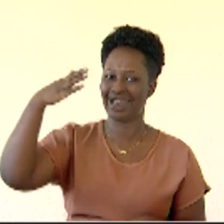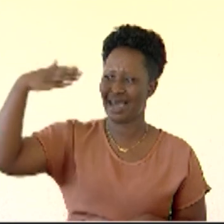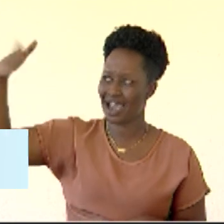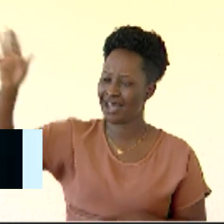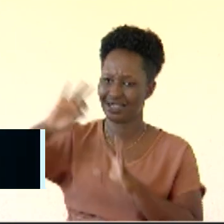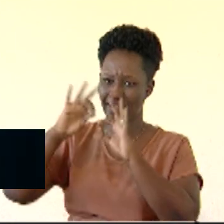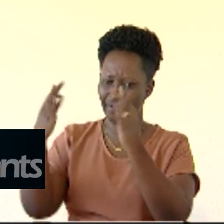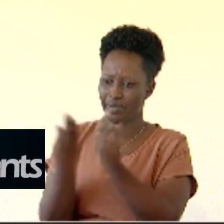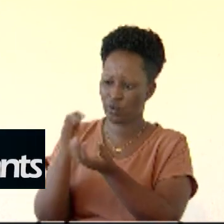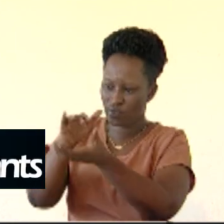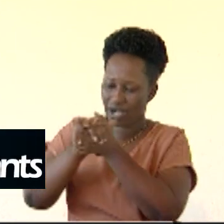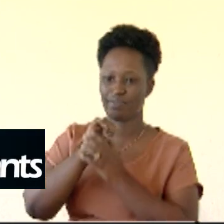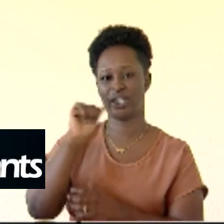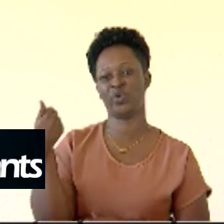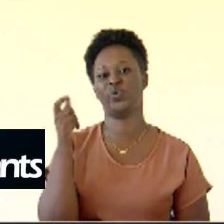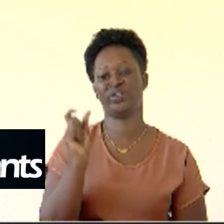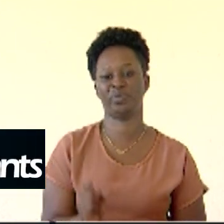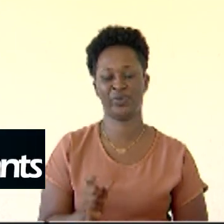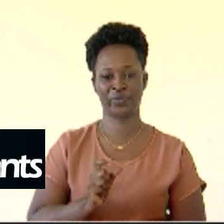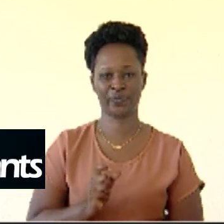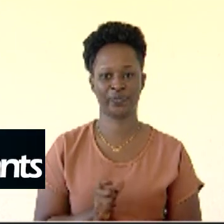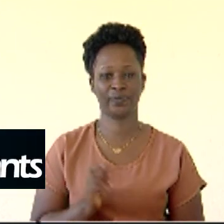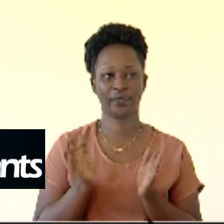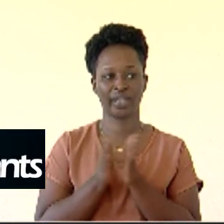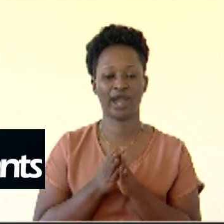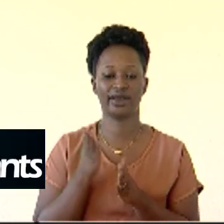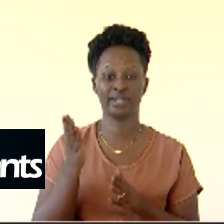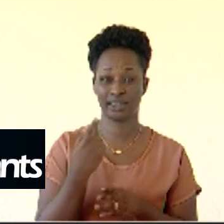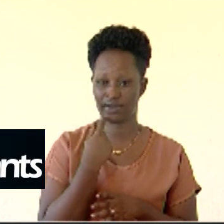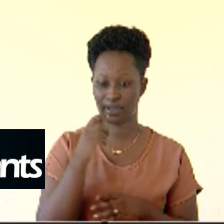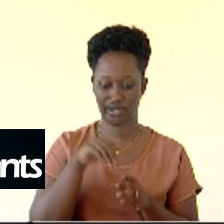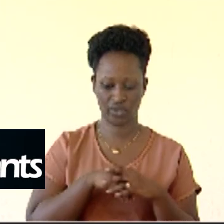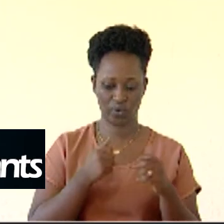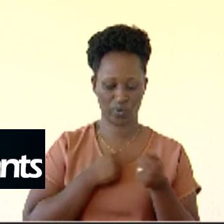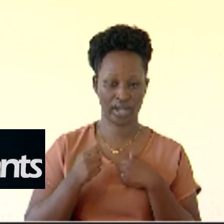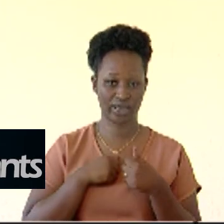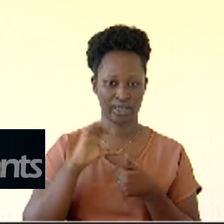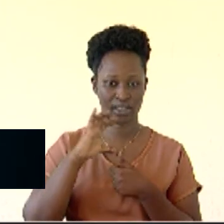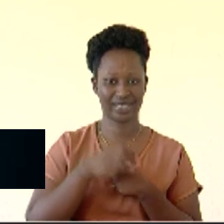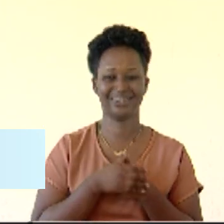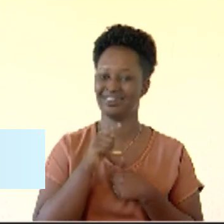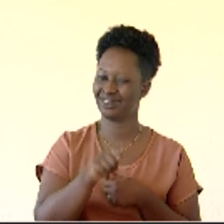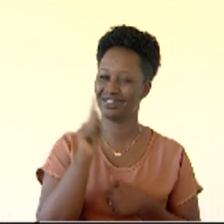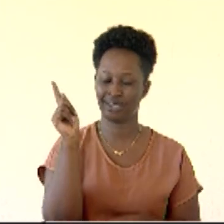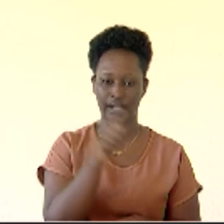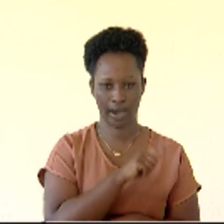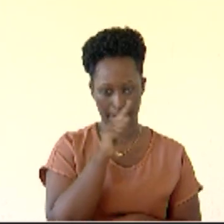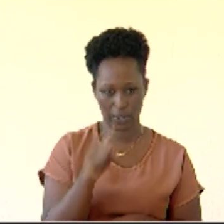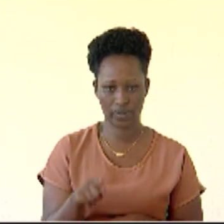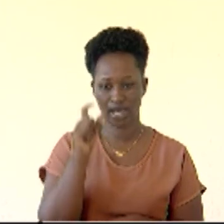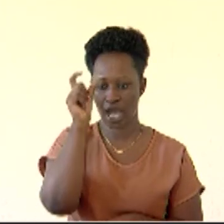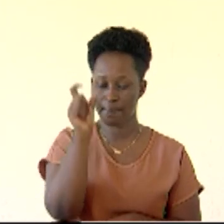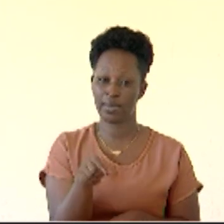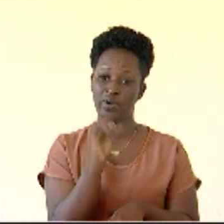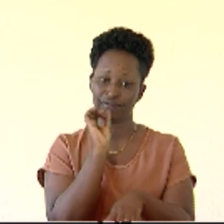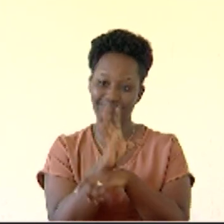married to another one. All right? And this is, I said, in Rwandan society, this is a taboo. Individuals are